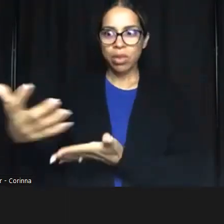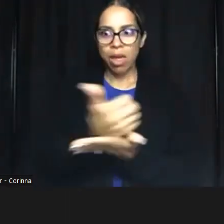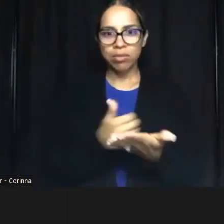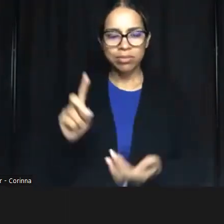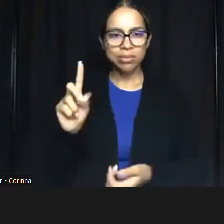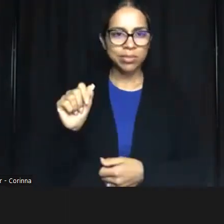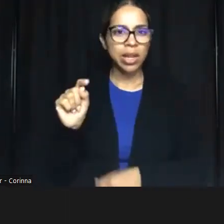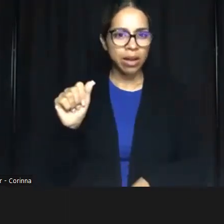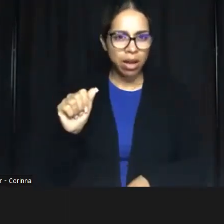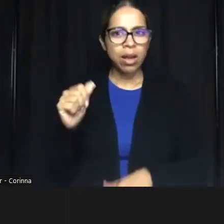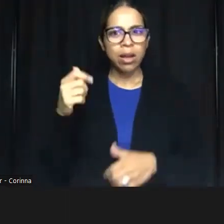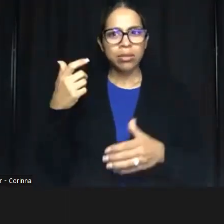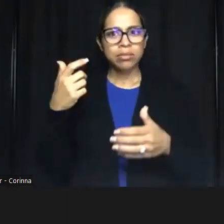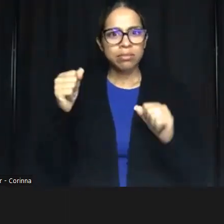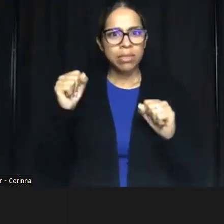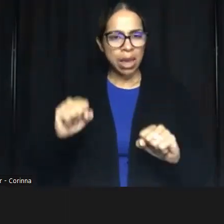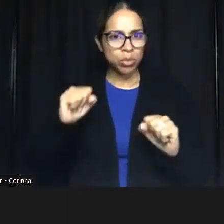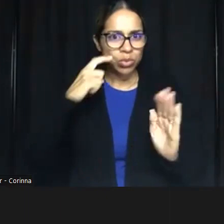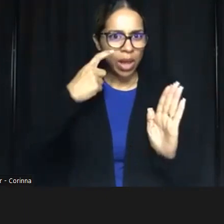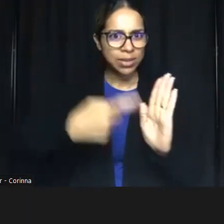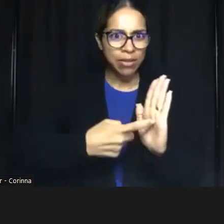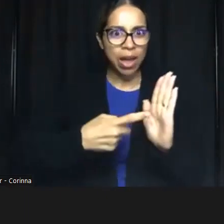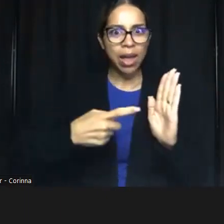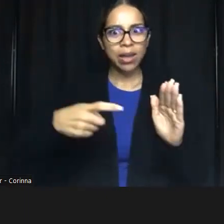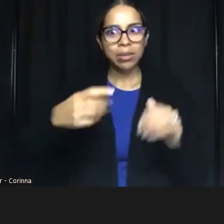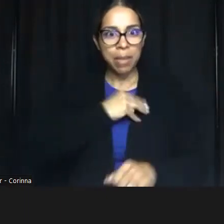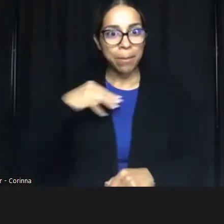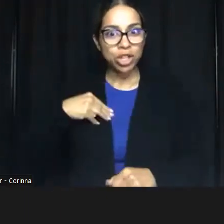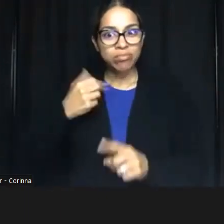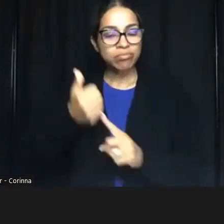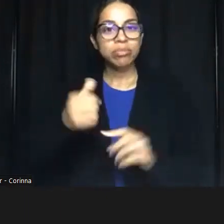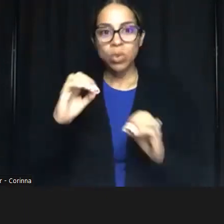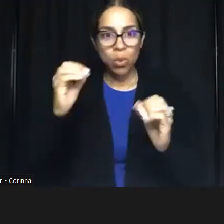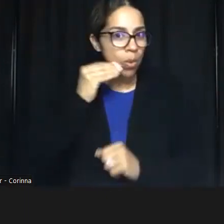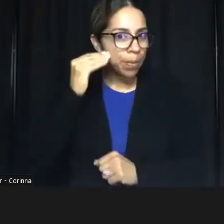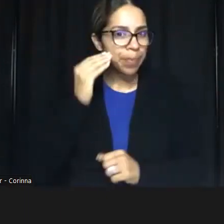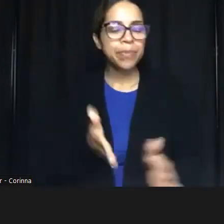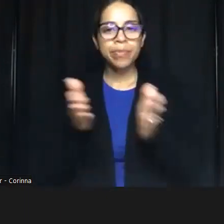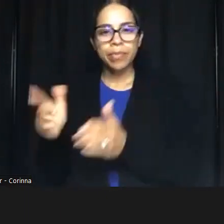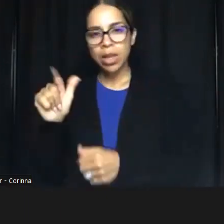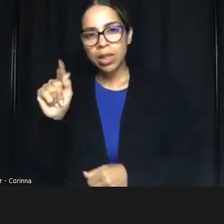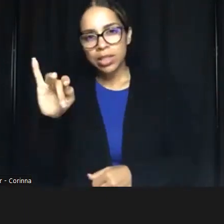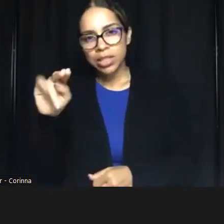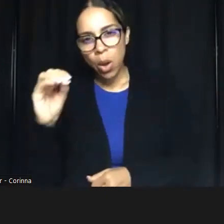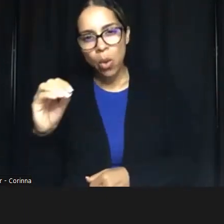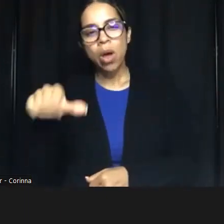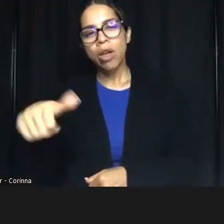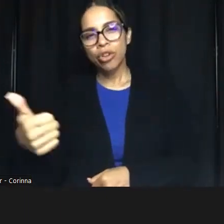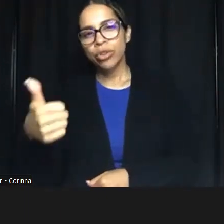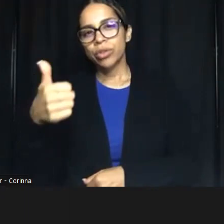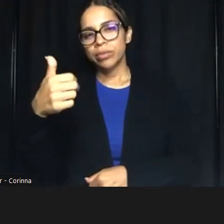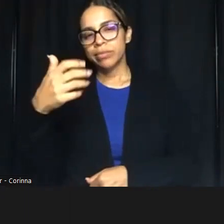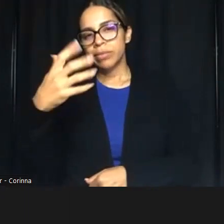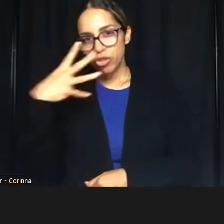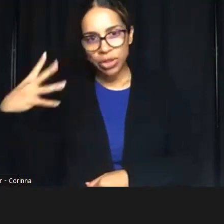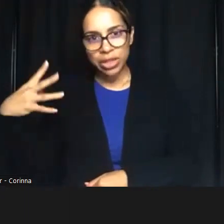able to identify our unhoused members, Latino and other immigrant communities, Black and African American communities,